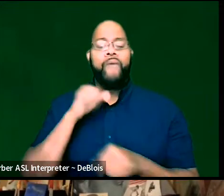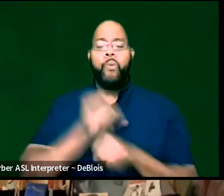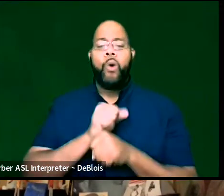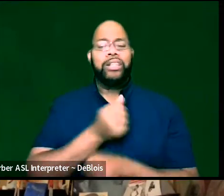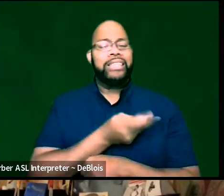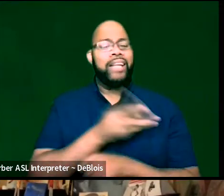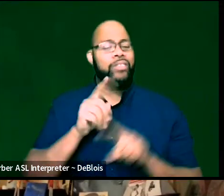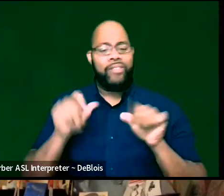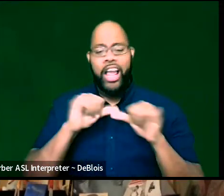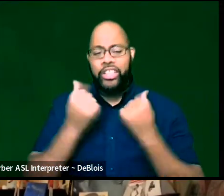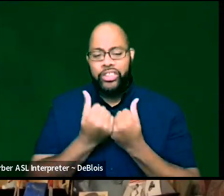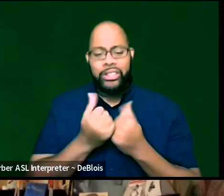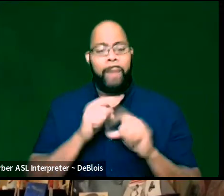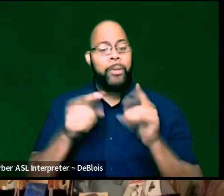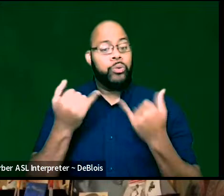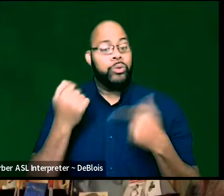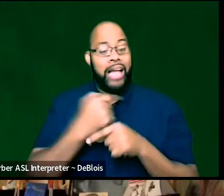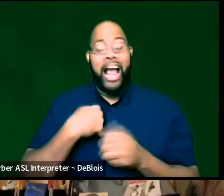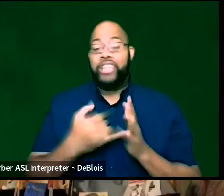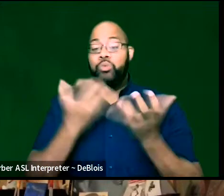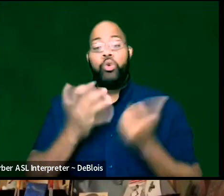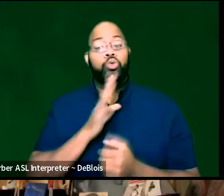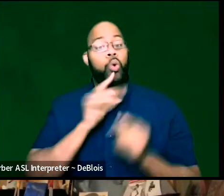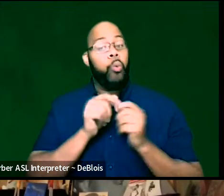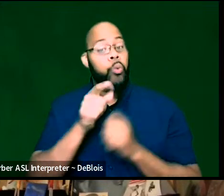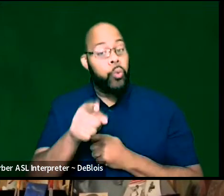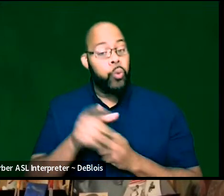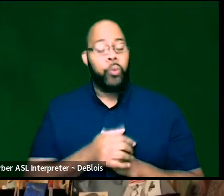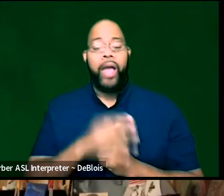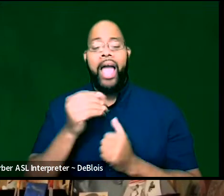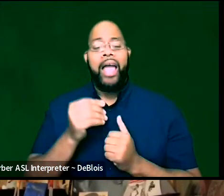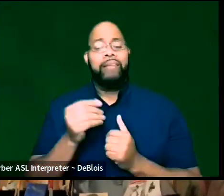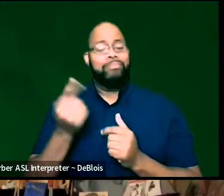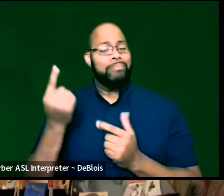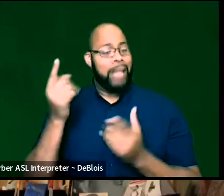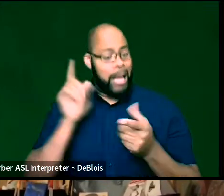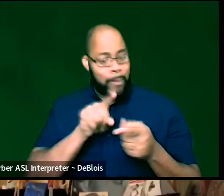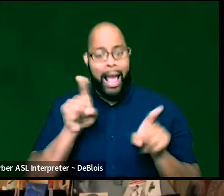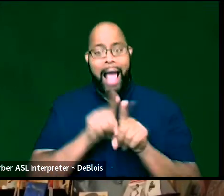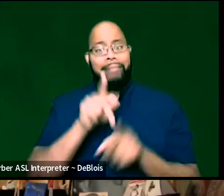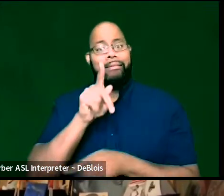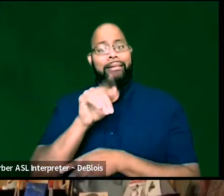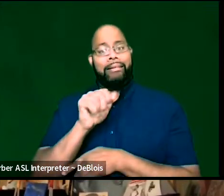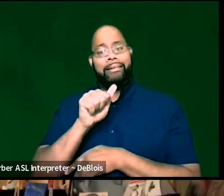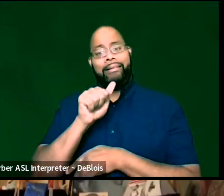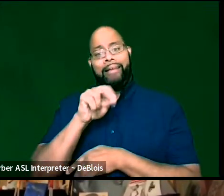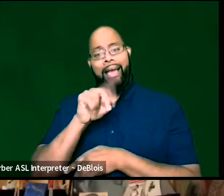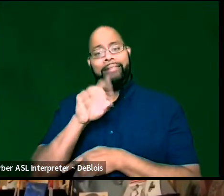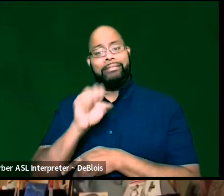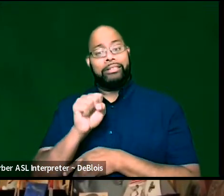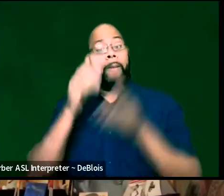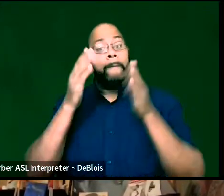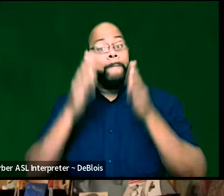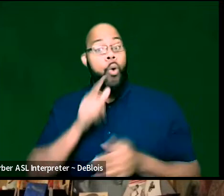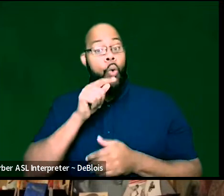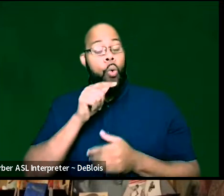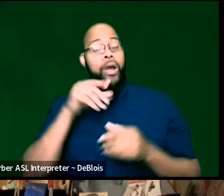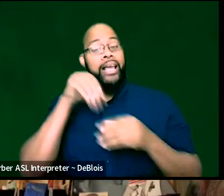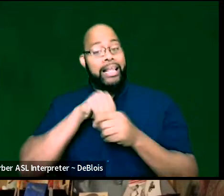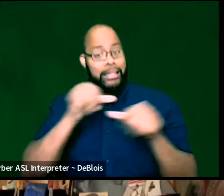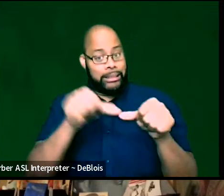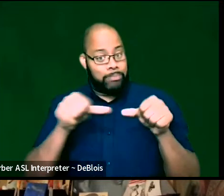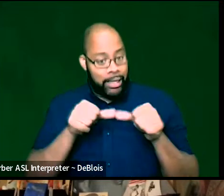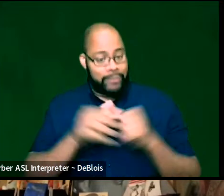several different agencies, but today I just want to talk to you and come to you as Kandis, a person who has been in this